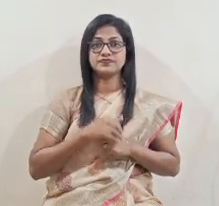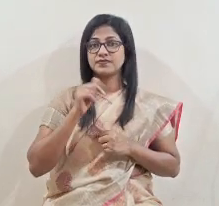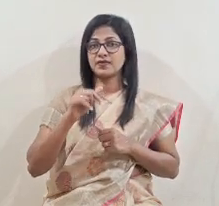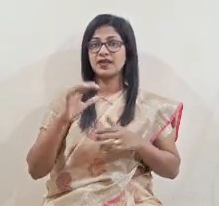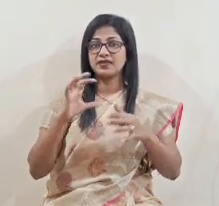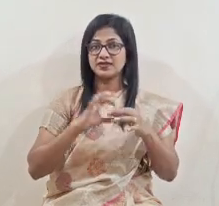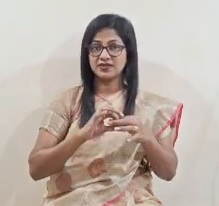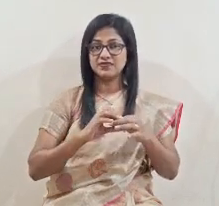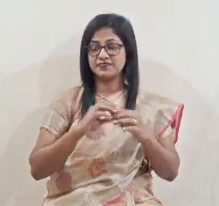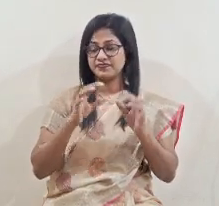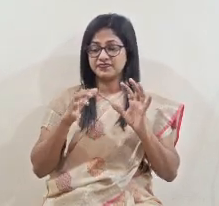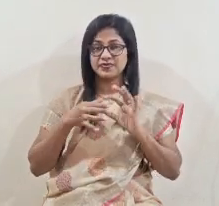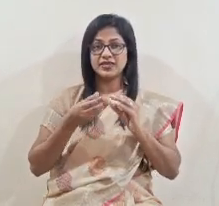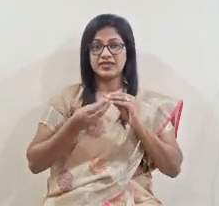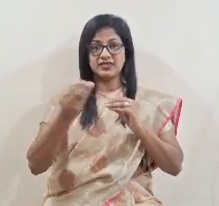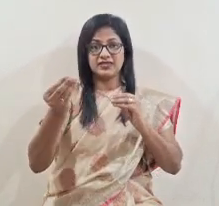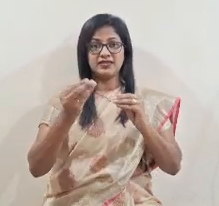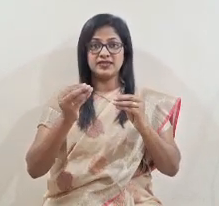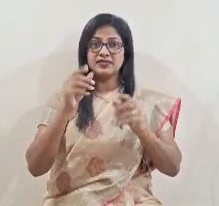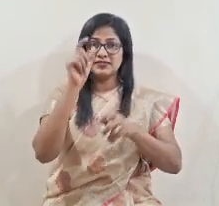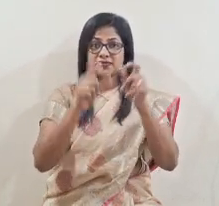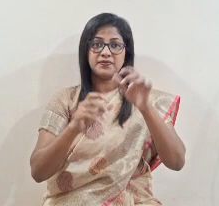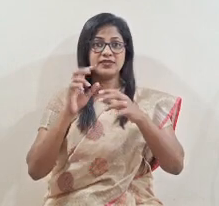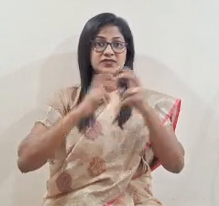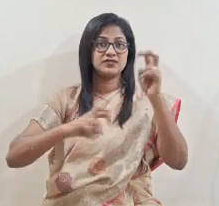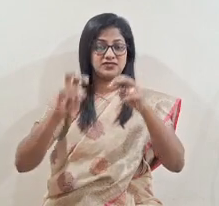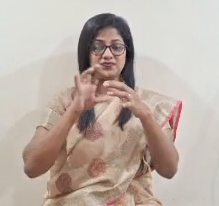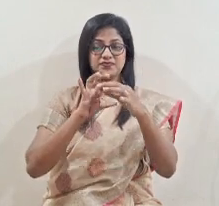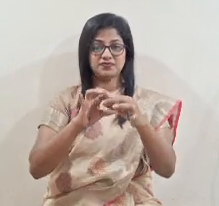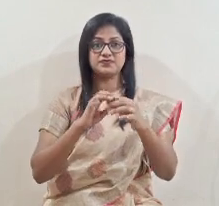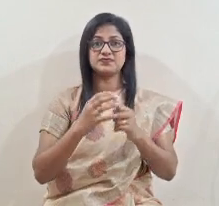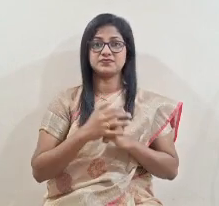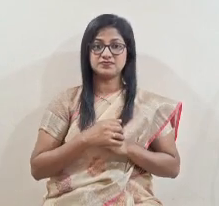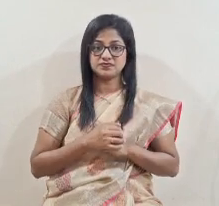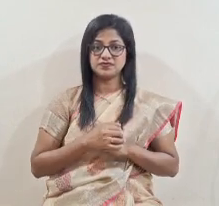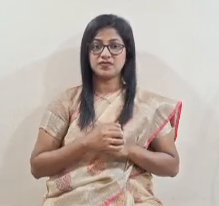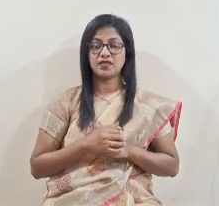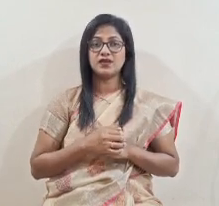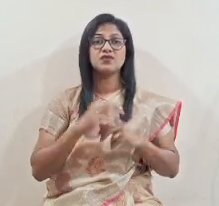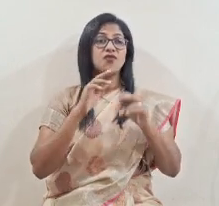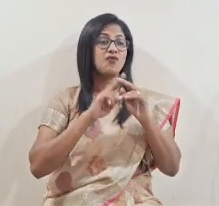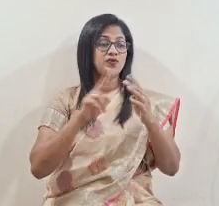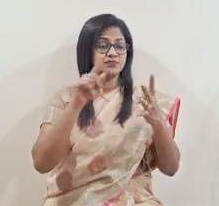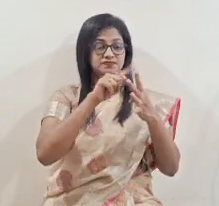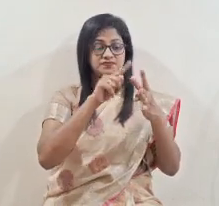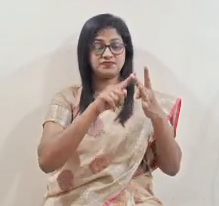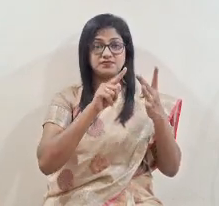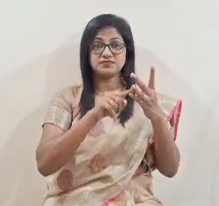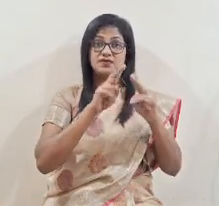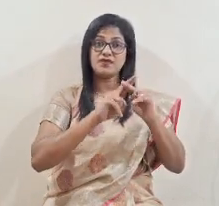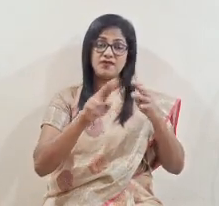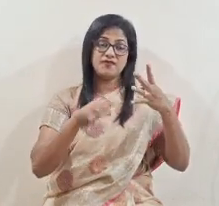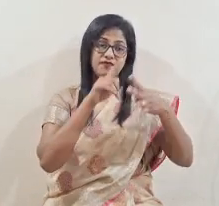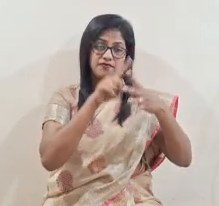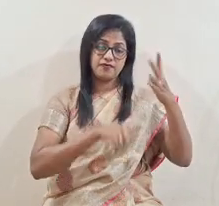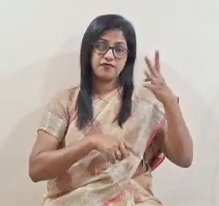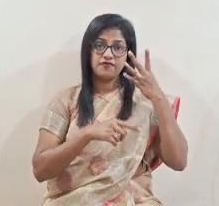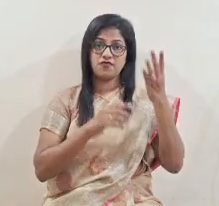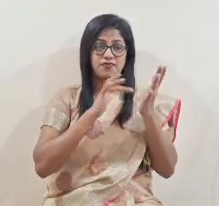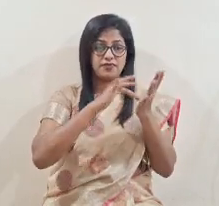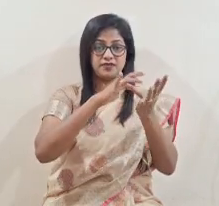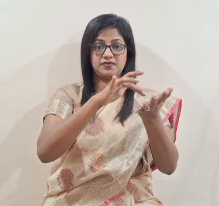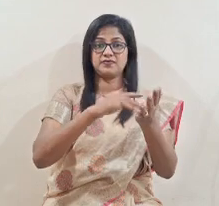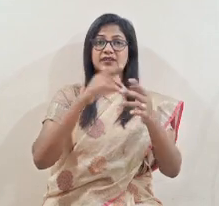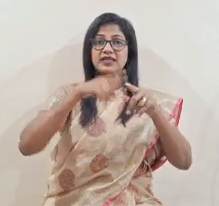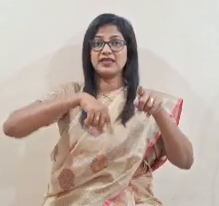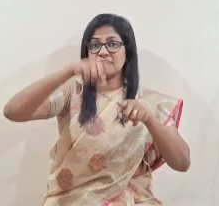the connectivity to the nearest public transport, if we look at all the 4 locations here, from the graph we can